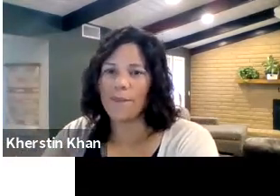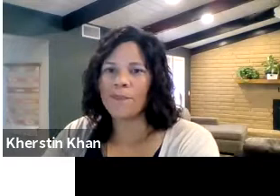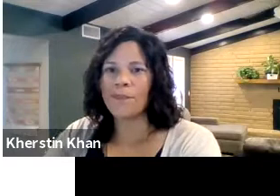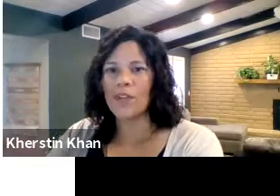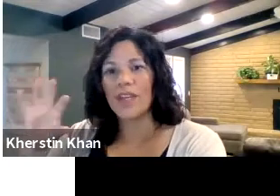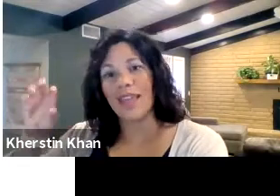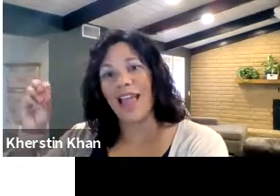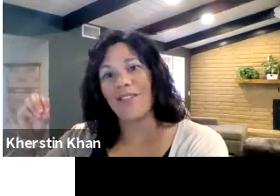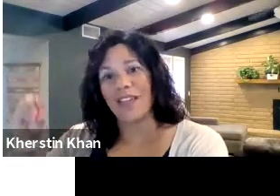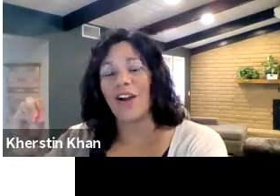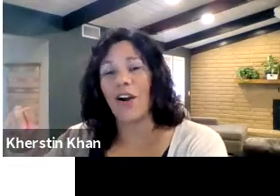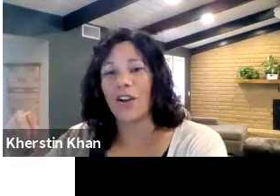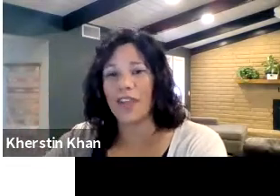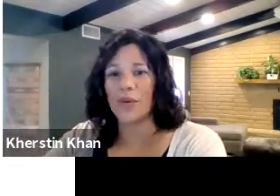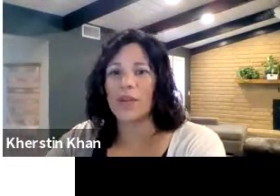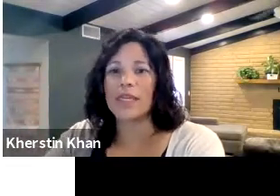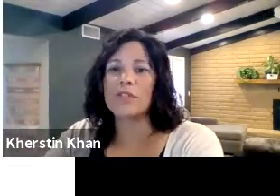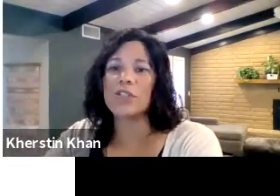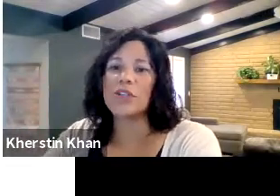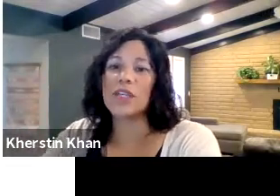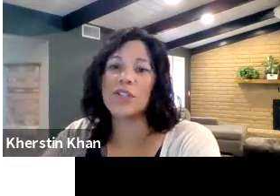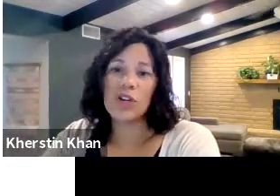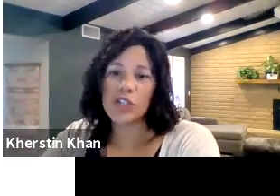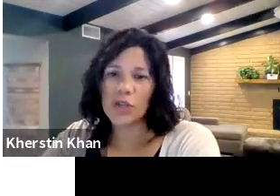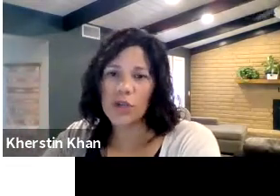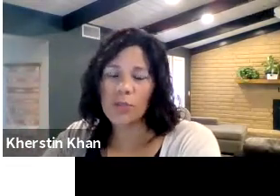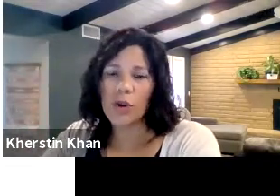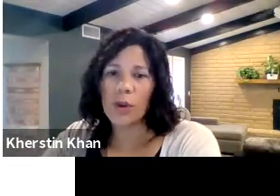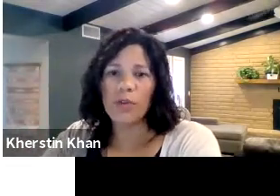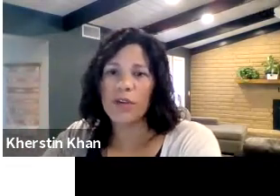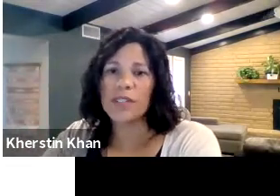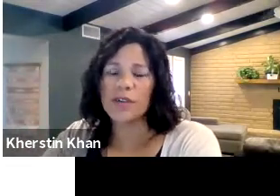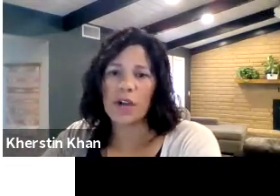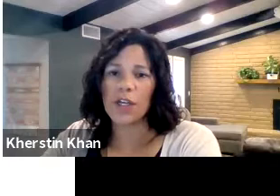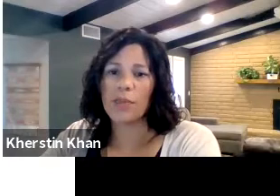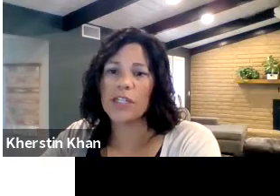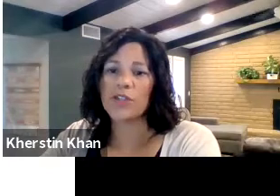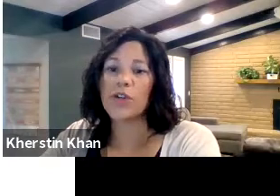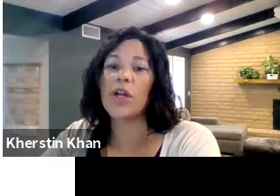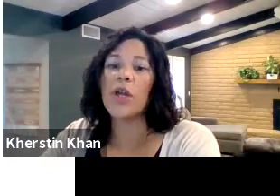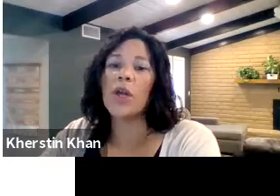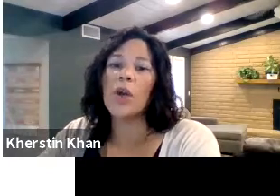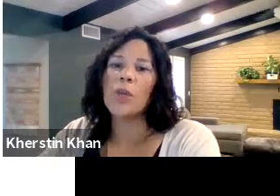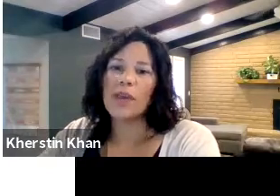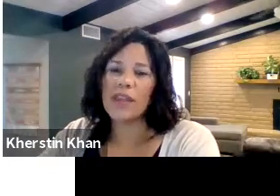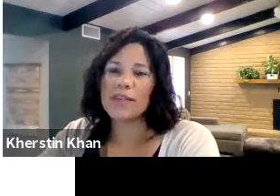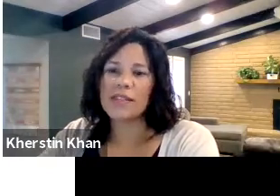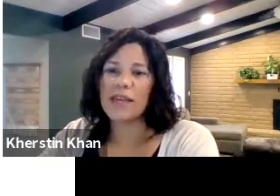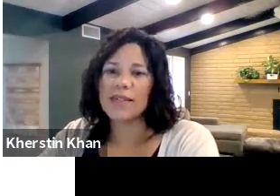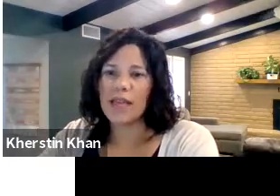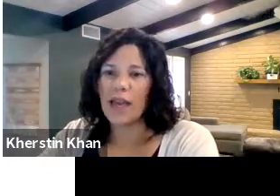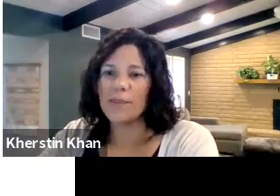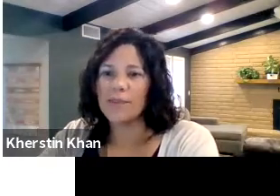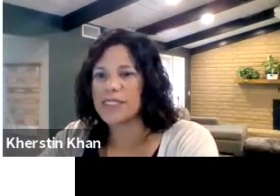way you can like have like a concrete thing to relate them to. So the instructional program reviews that are non-occupational would be